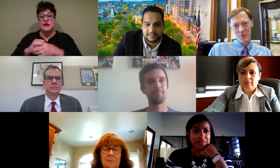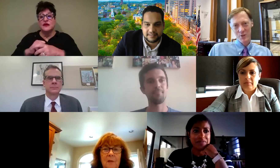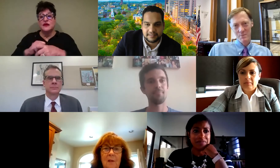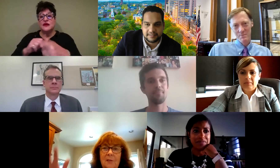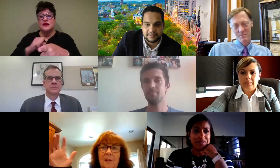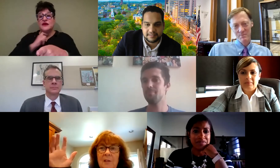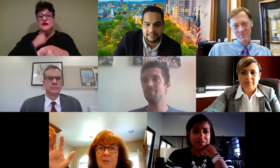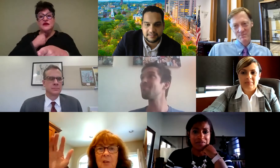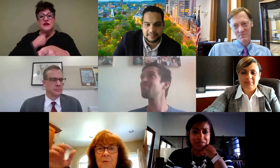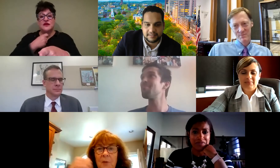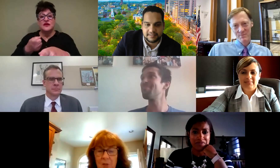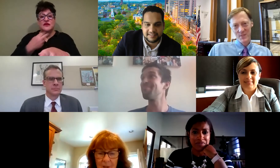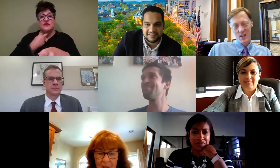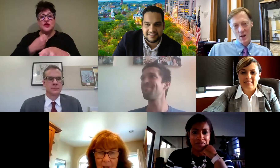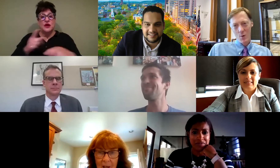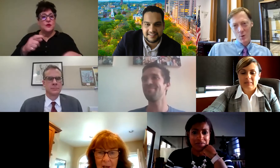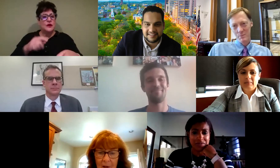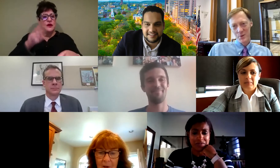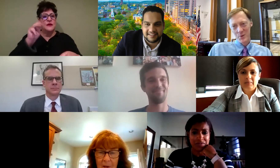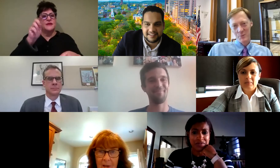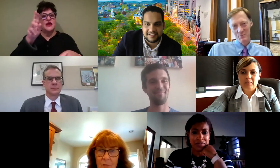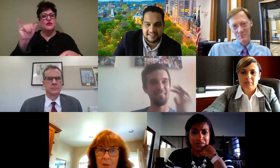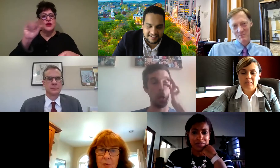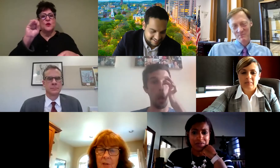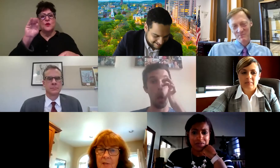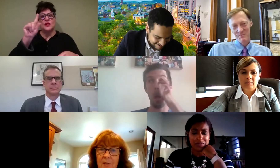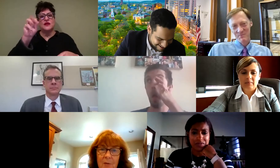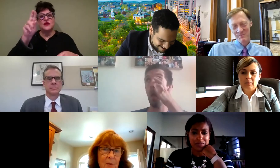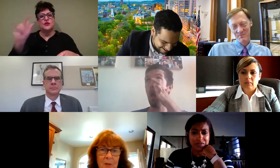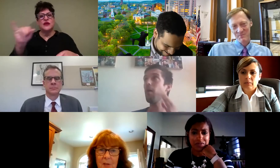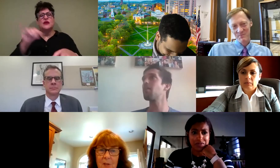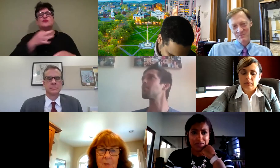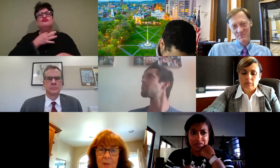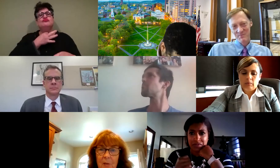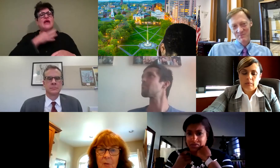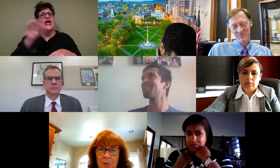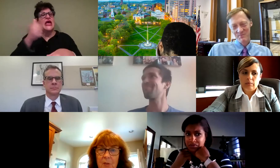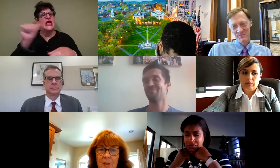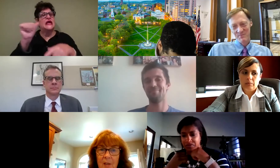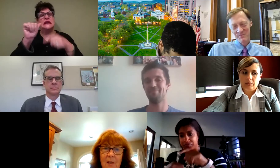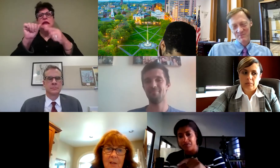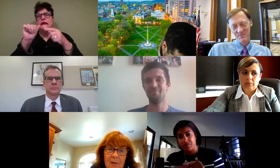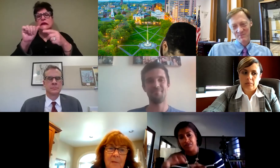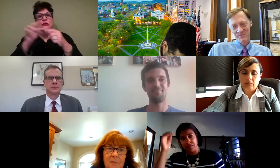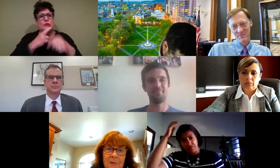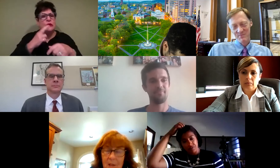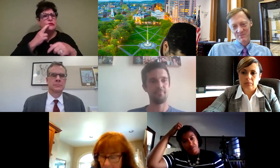Kyle, go for it. I just have one question. Have any restaurants or businesses been closed